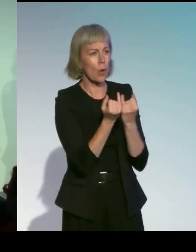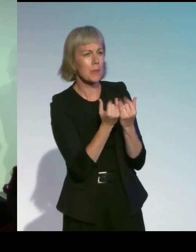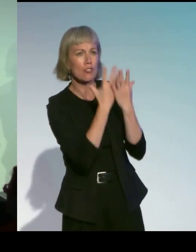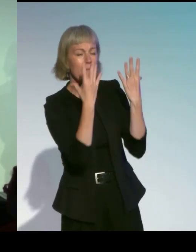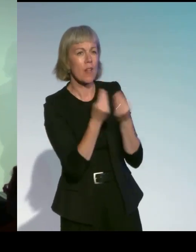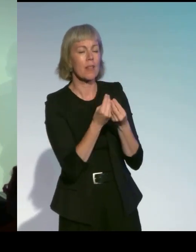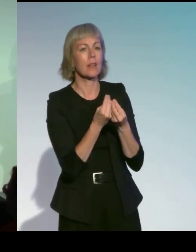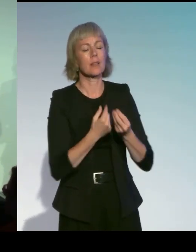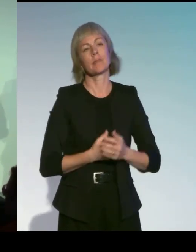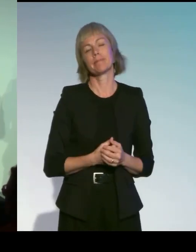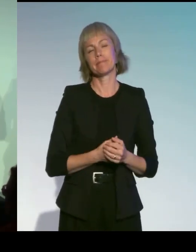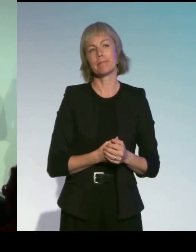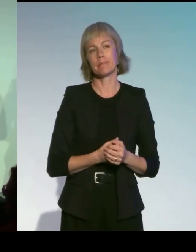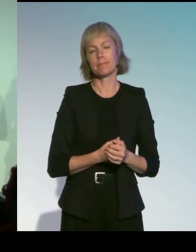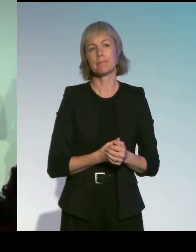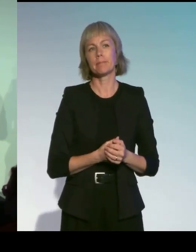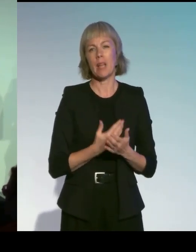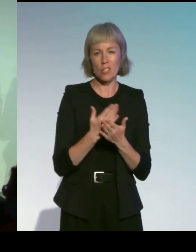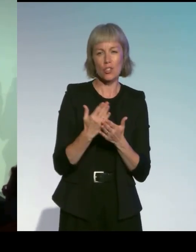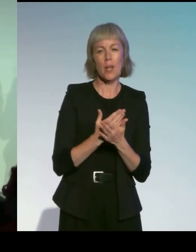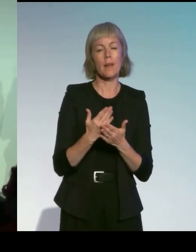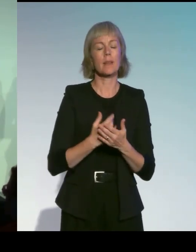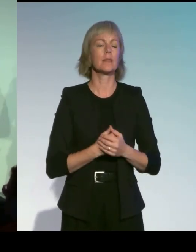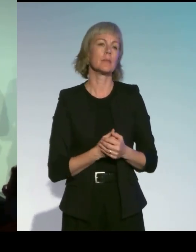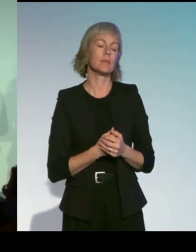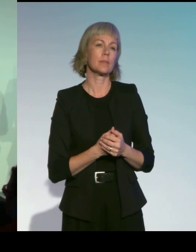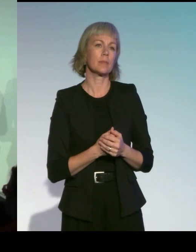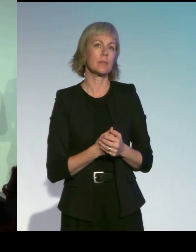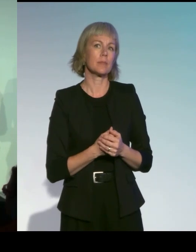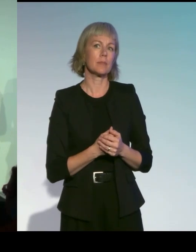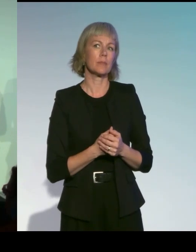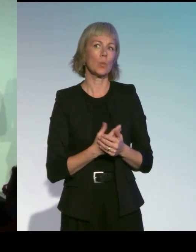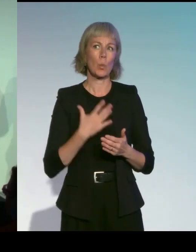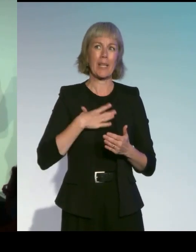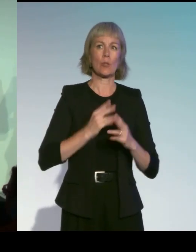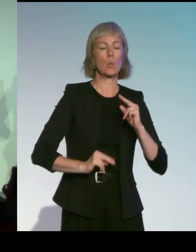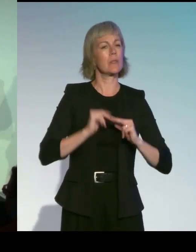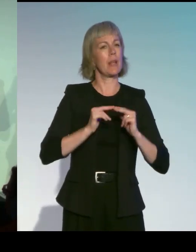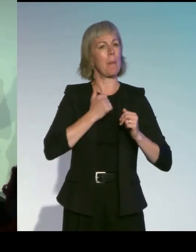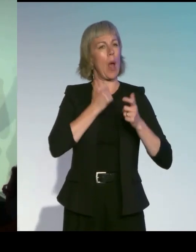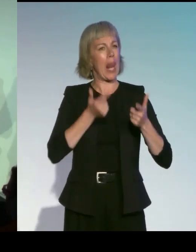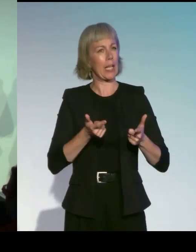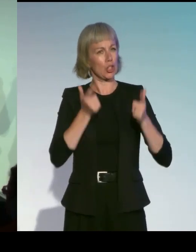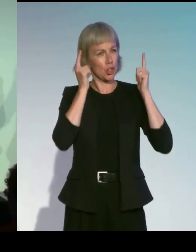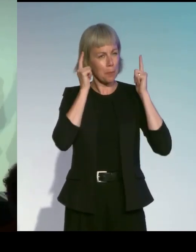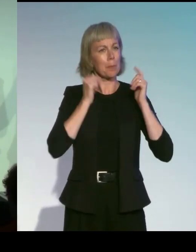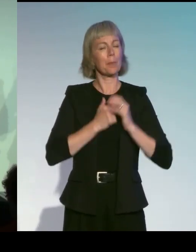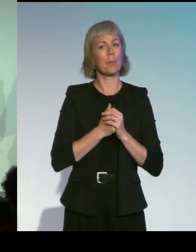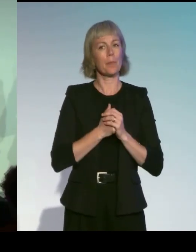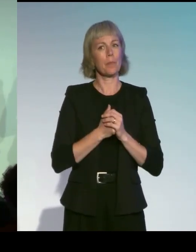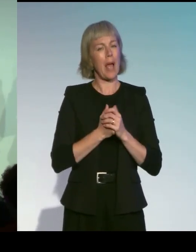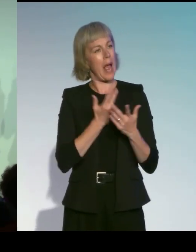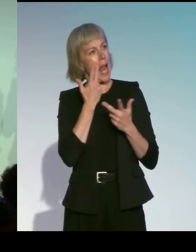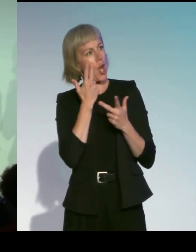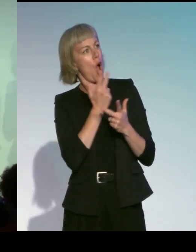the platforms, which is the context to develop our leadership, and to highlight also our